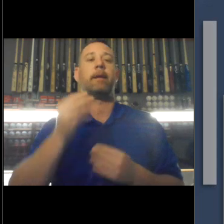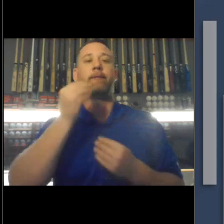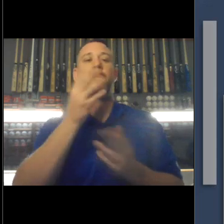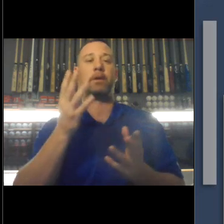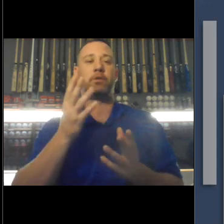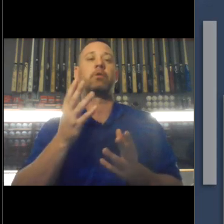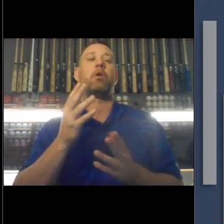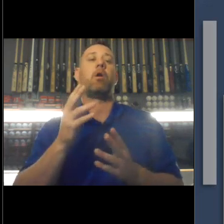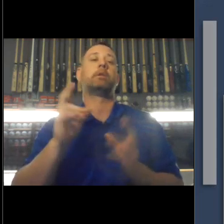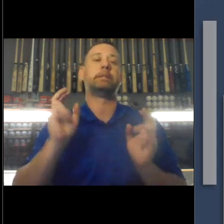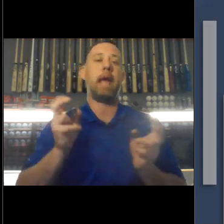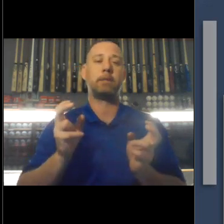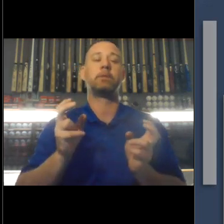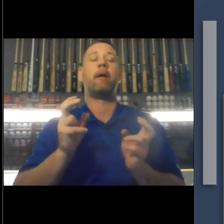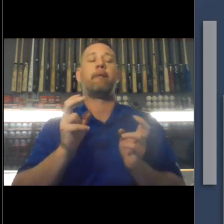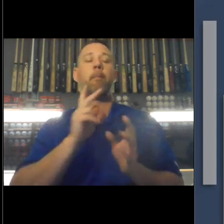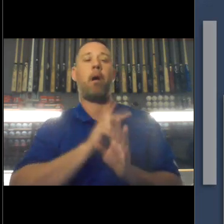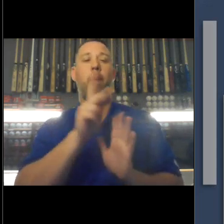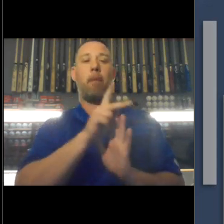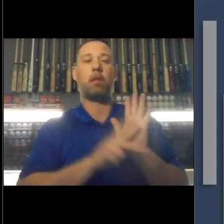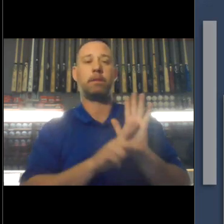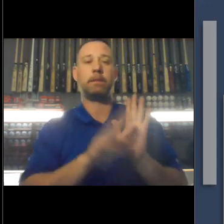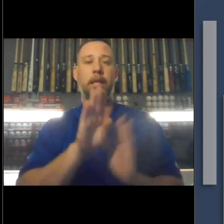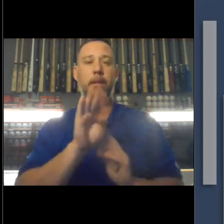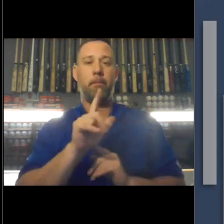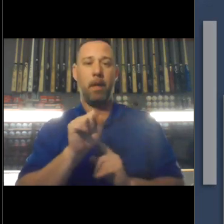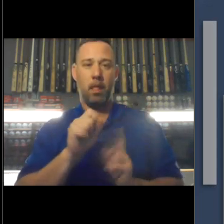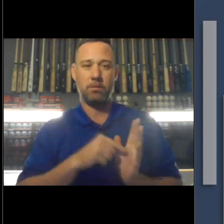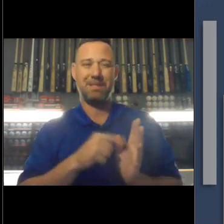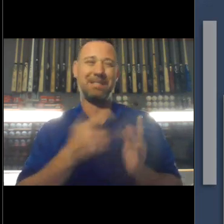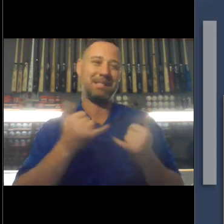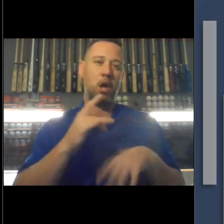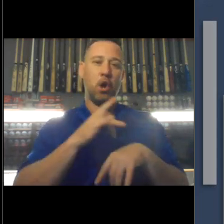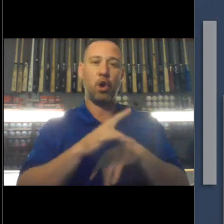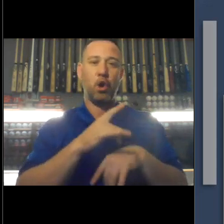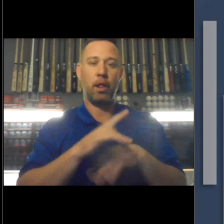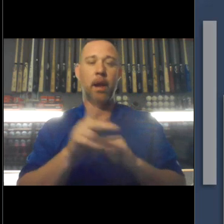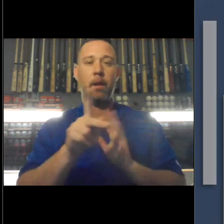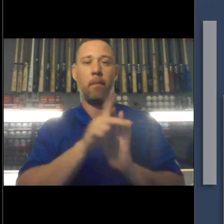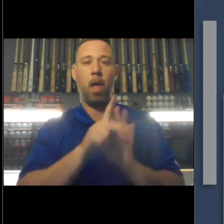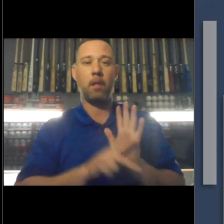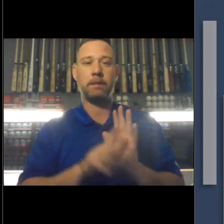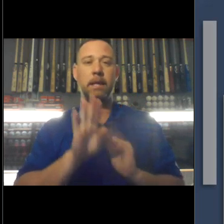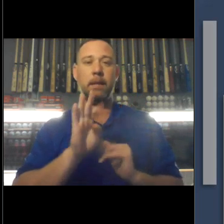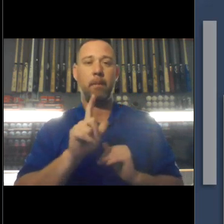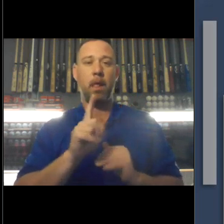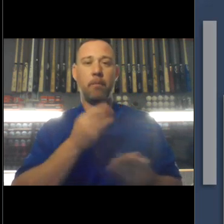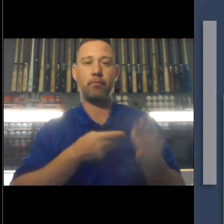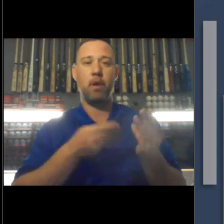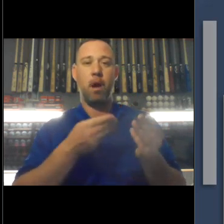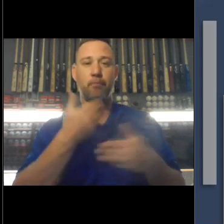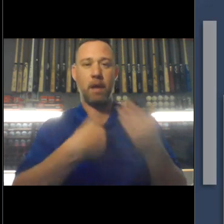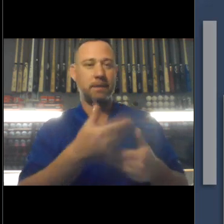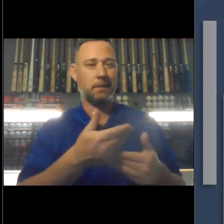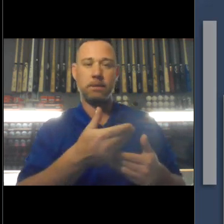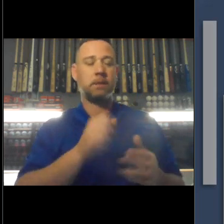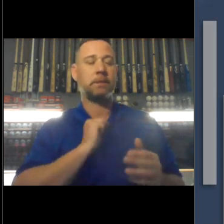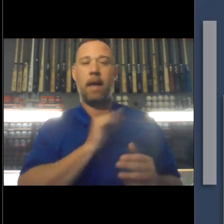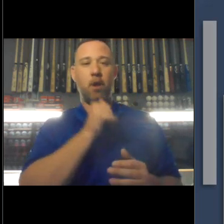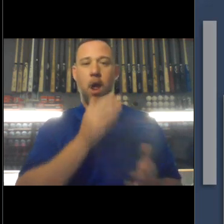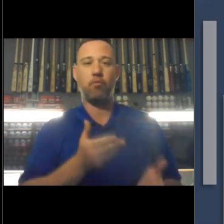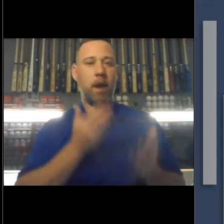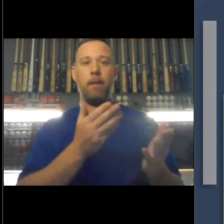policy bills in the book item. As it is still early in the policy bill process, staff are not recommending the commission